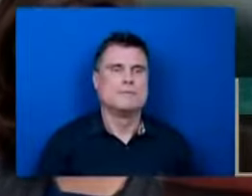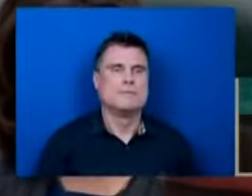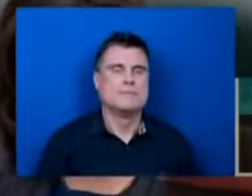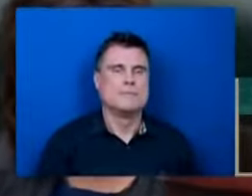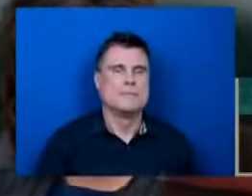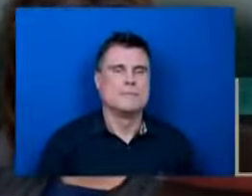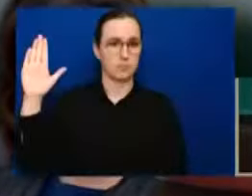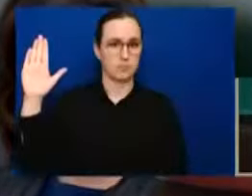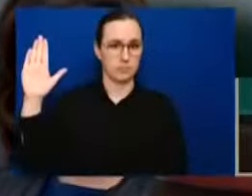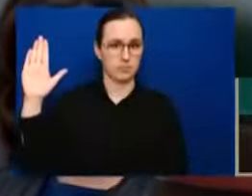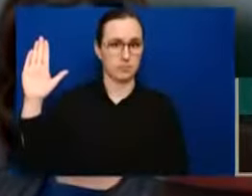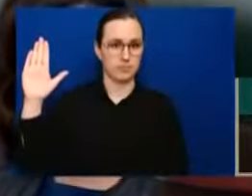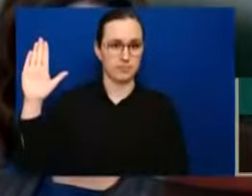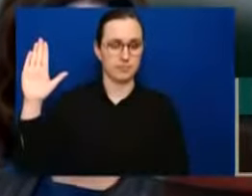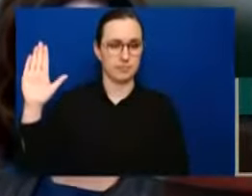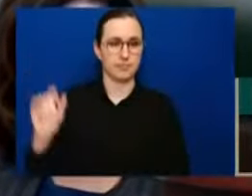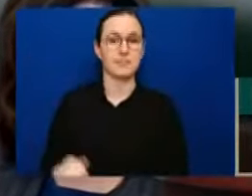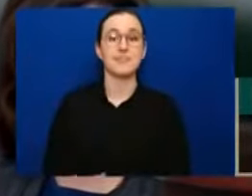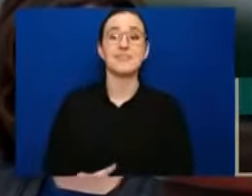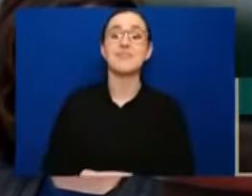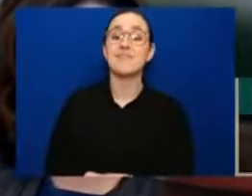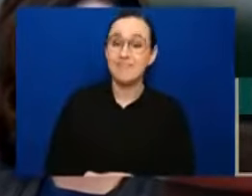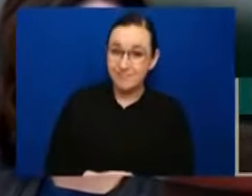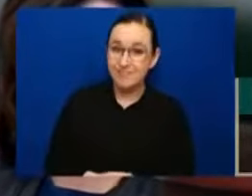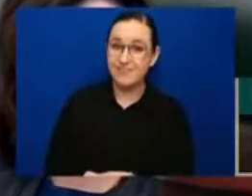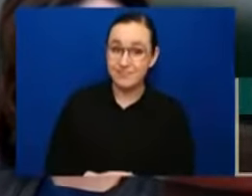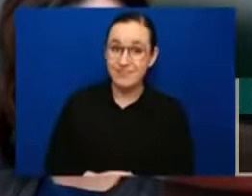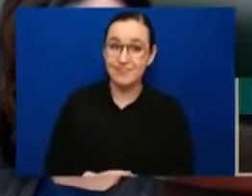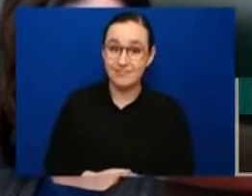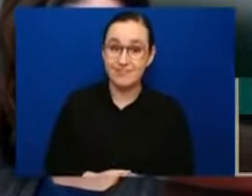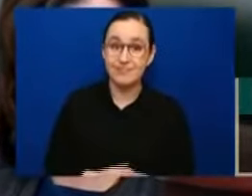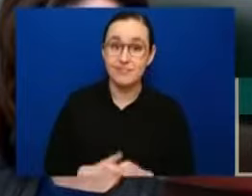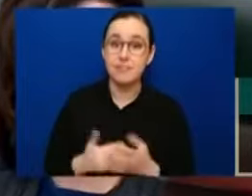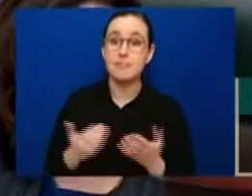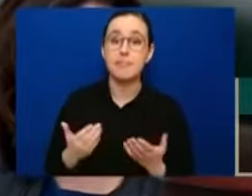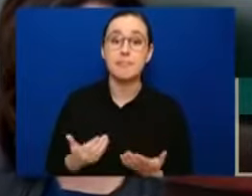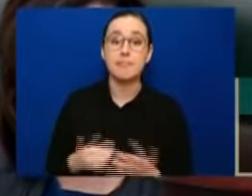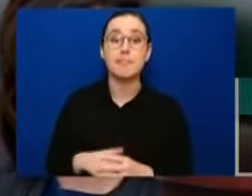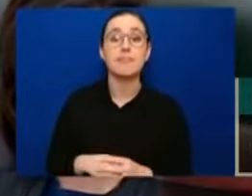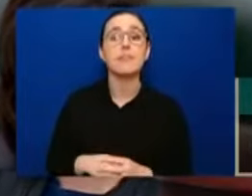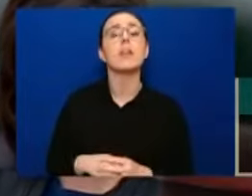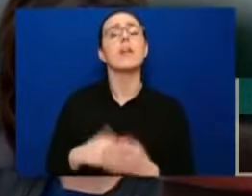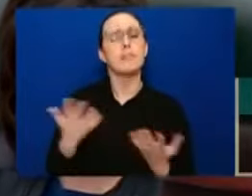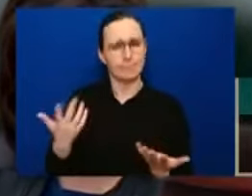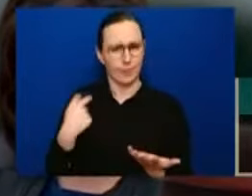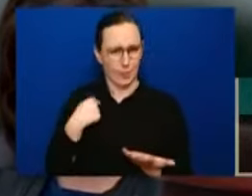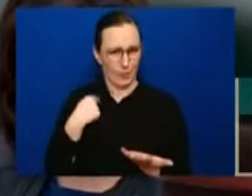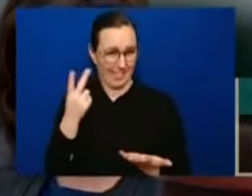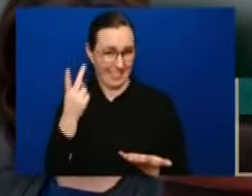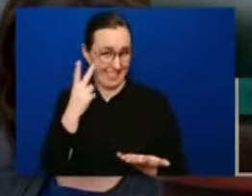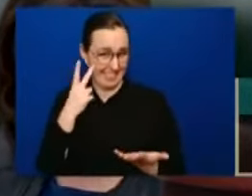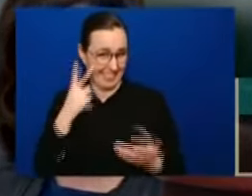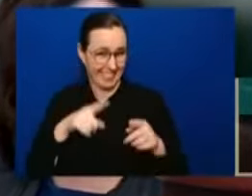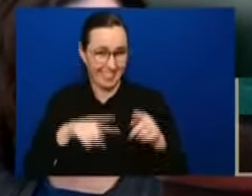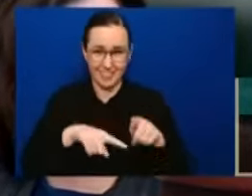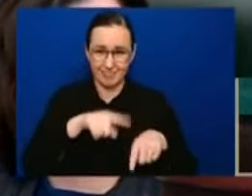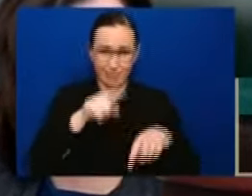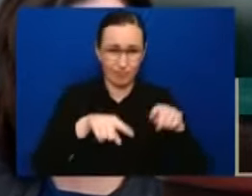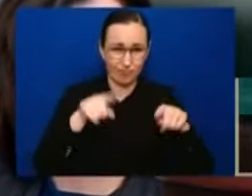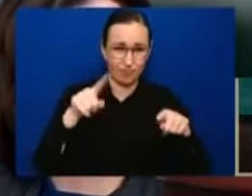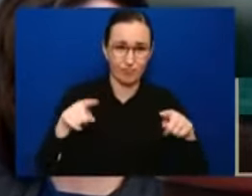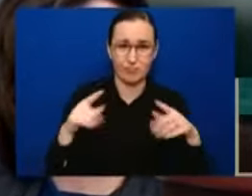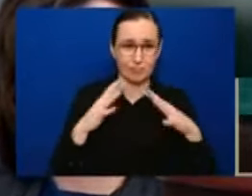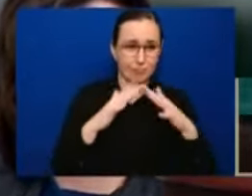Mr. Speaker, we're seeing broad-based investment and economic diversification at rates I may not have seen in my